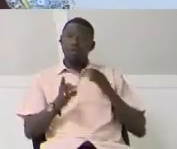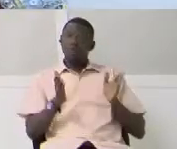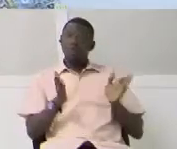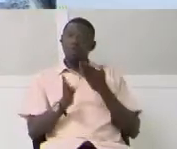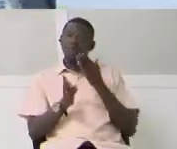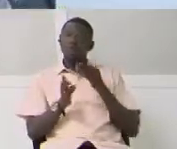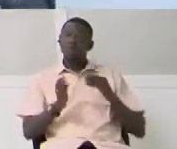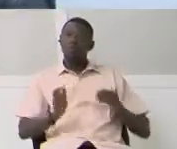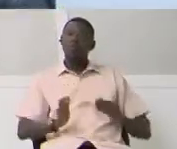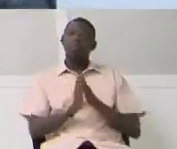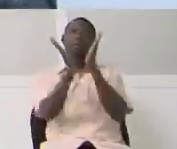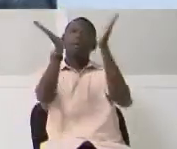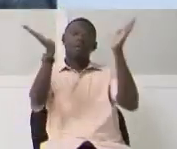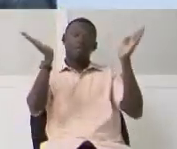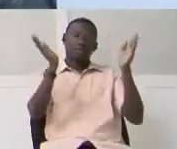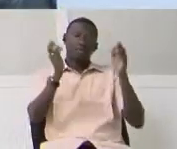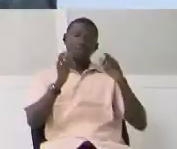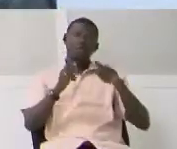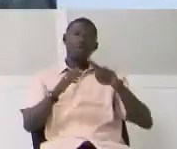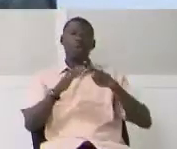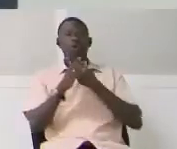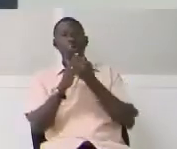fast. Do ba direct ci